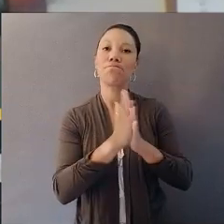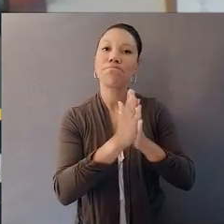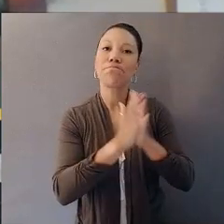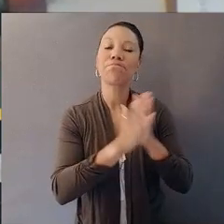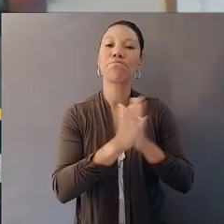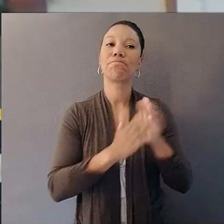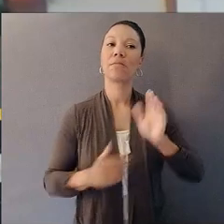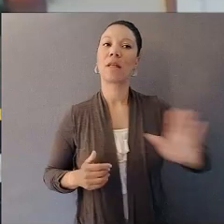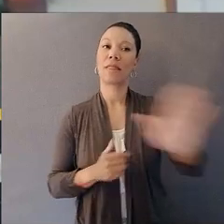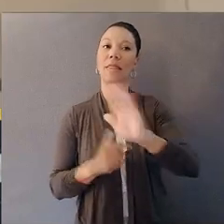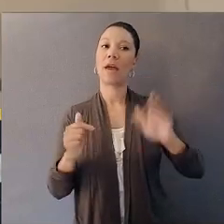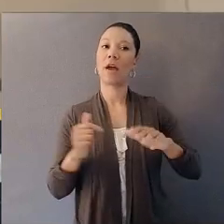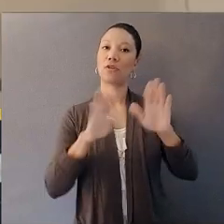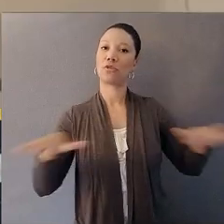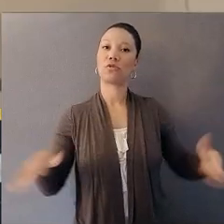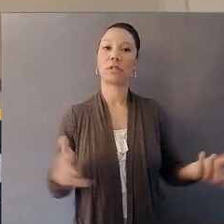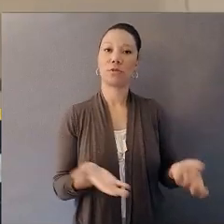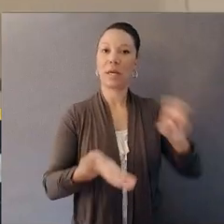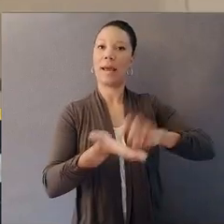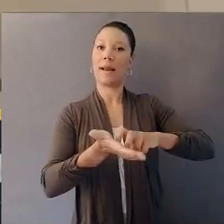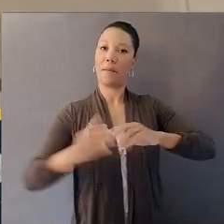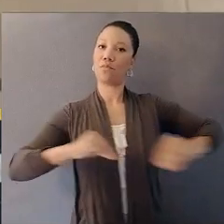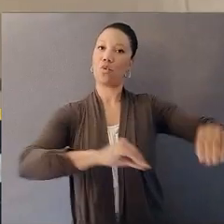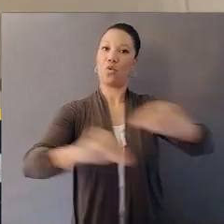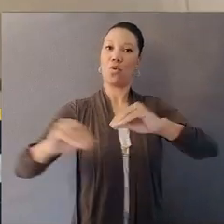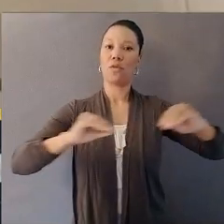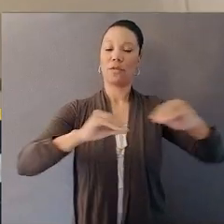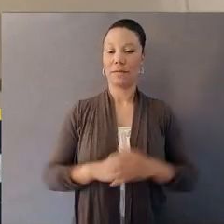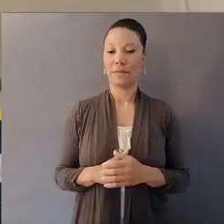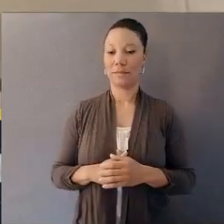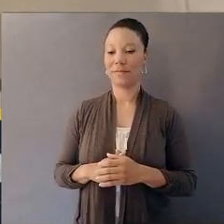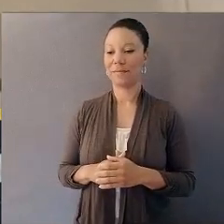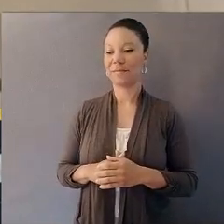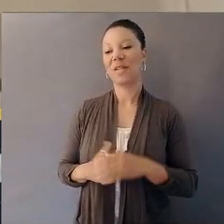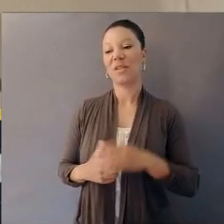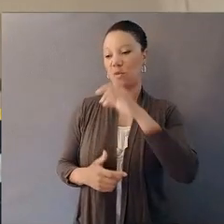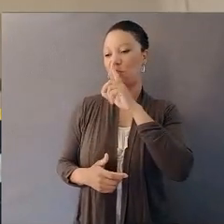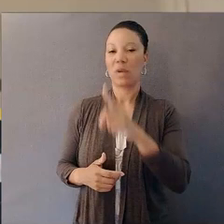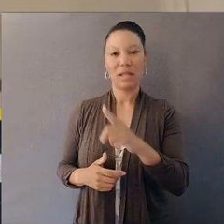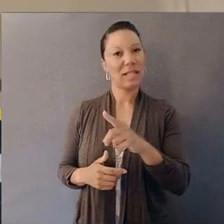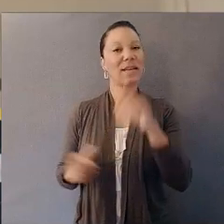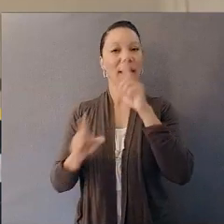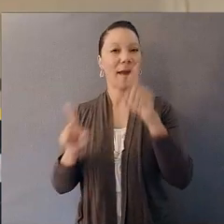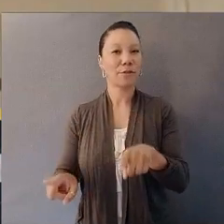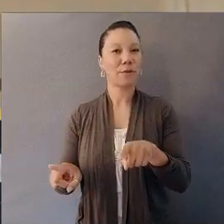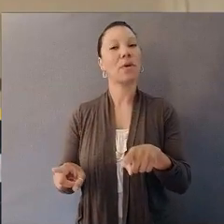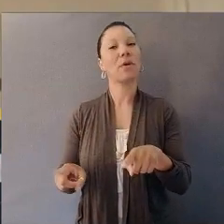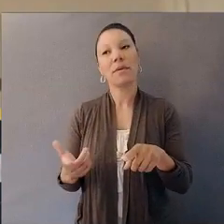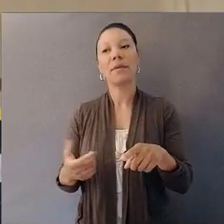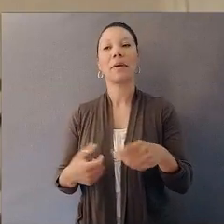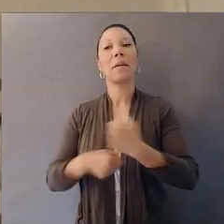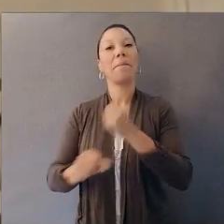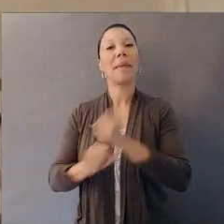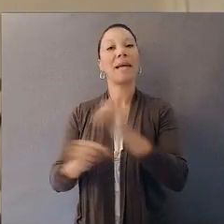move? Honestly, it's making something fun for everybody. And I know with families that have such a